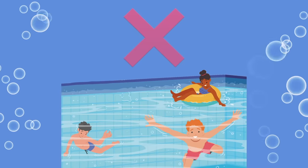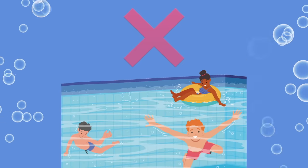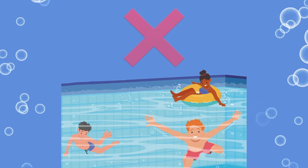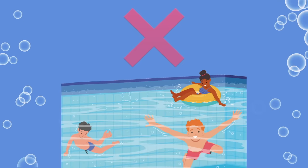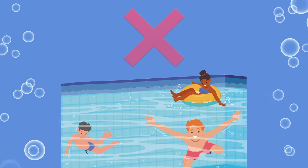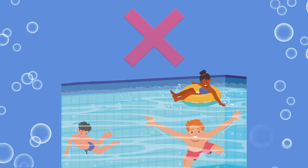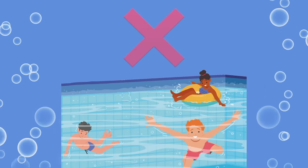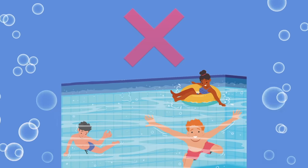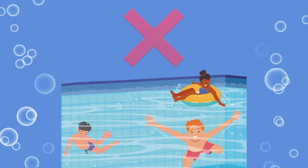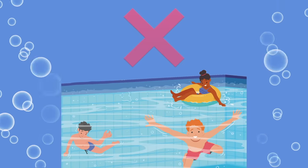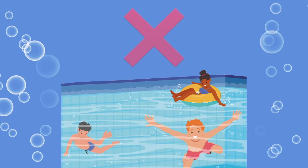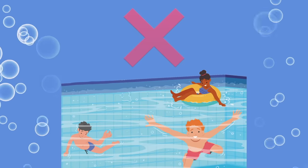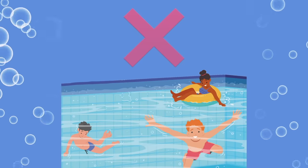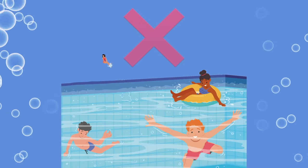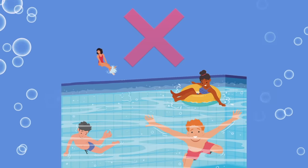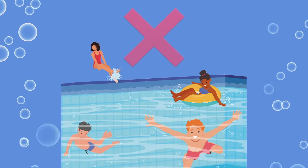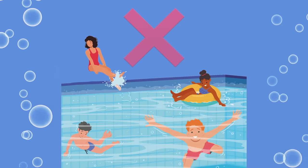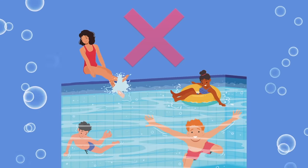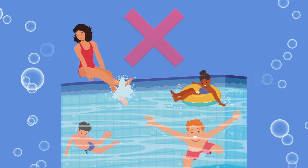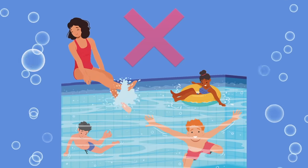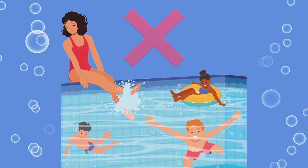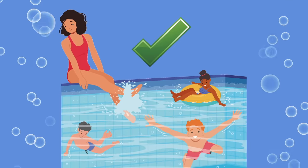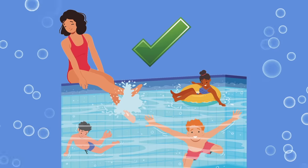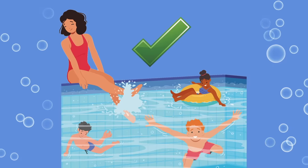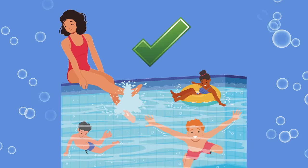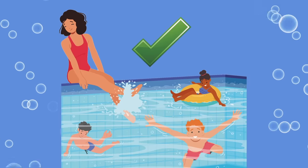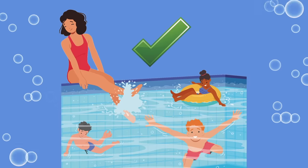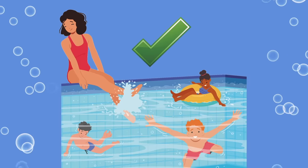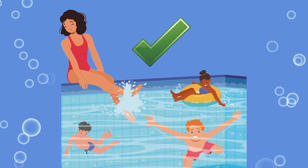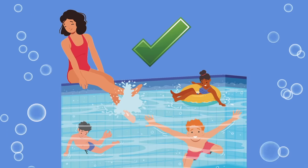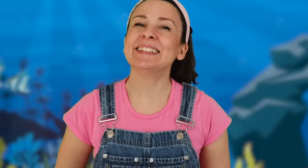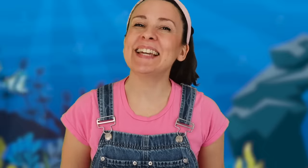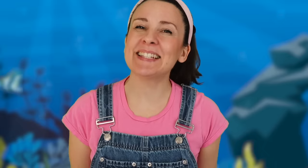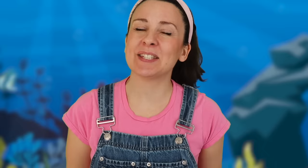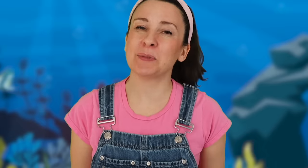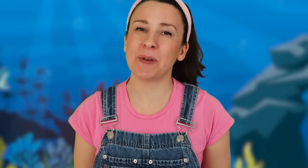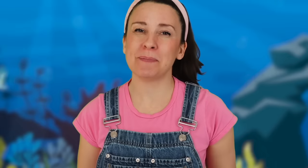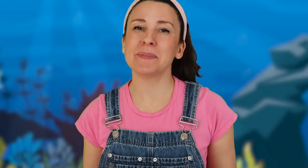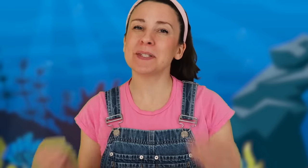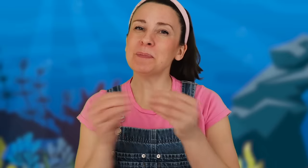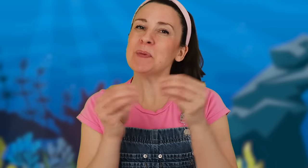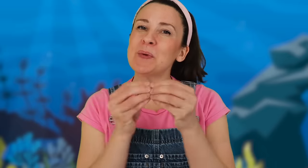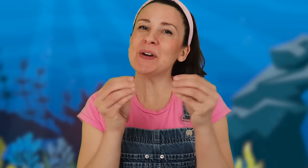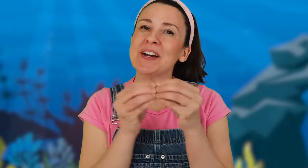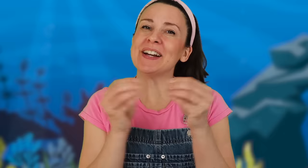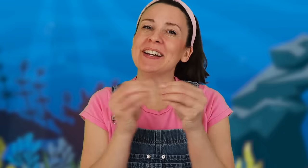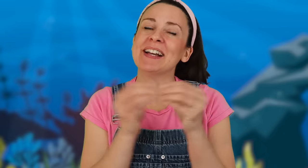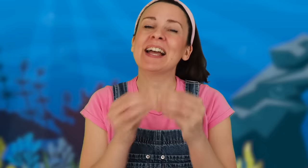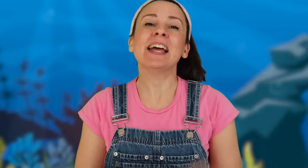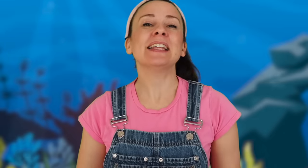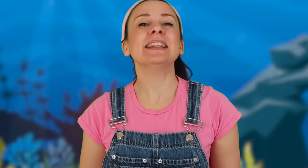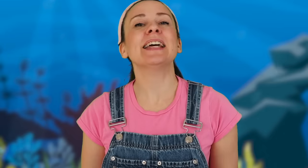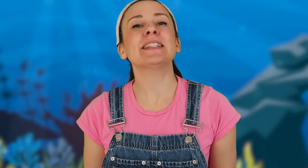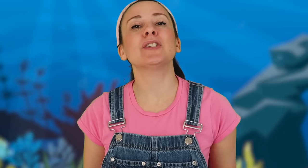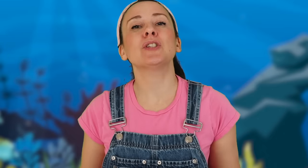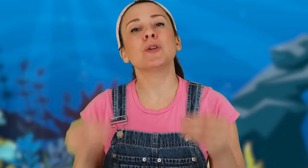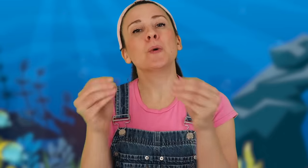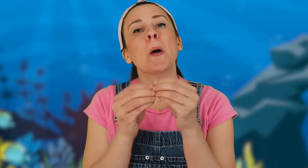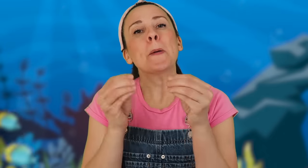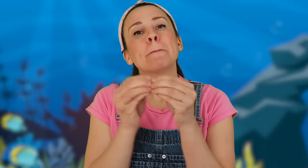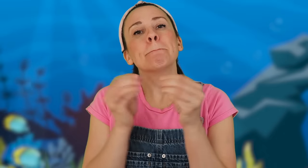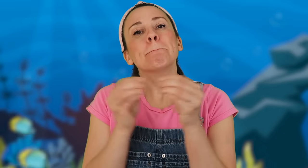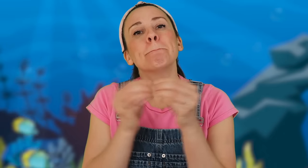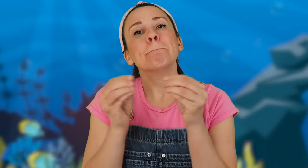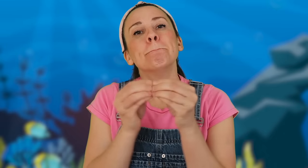Remember, only go swimming if you're with a grown-up. Let's swim some more. Let's do